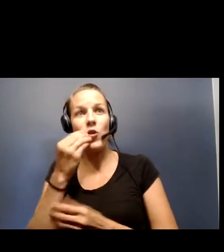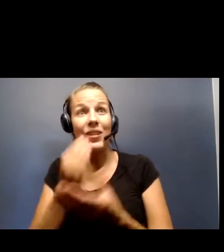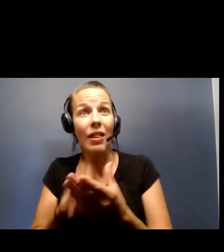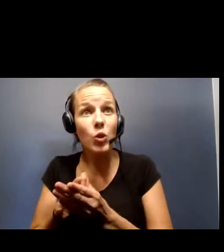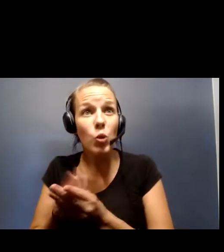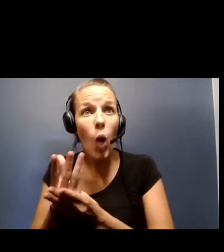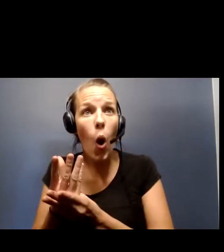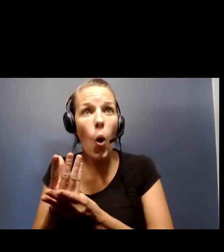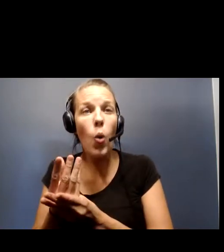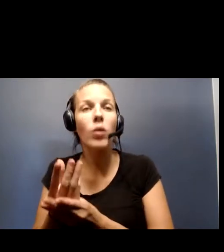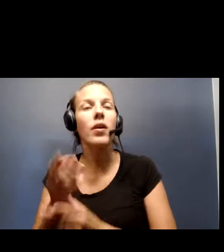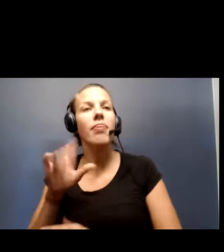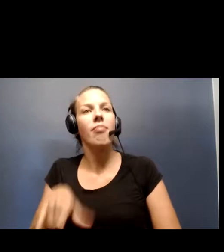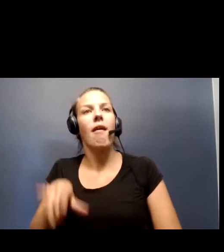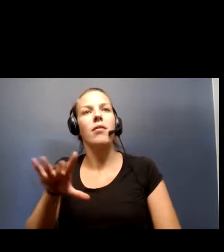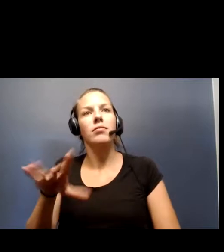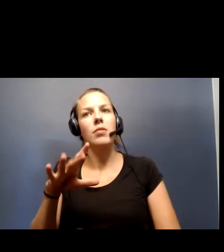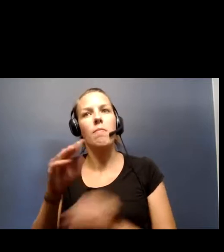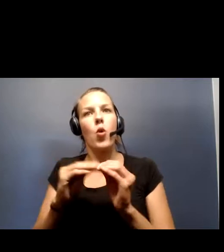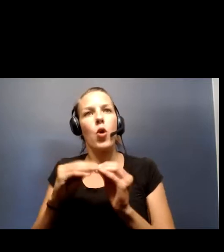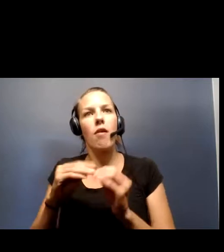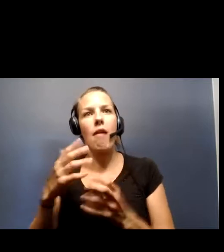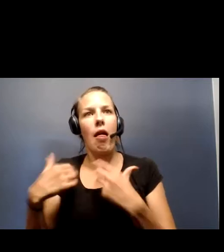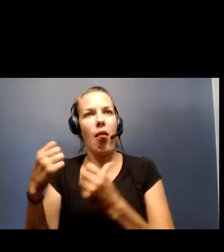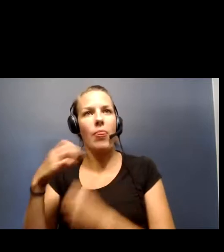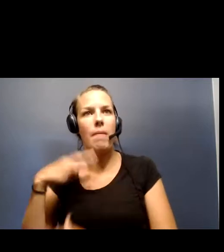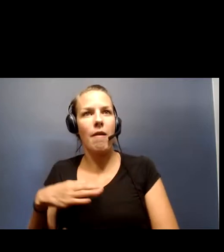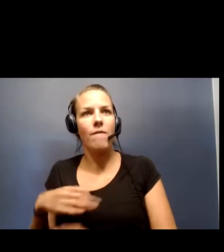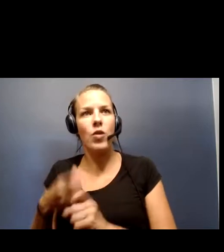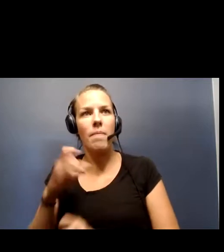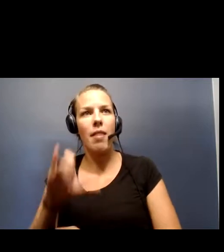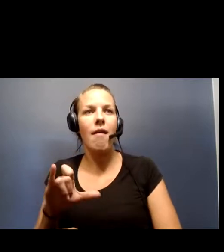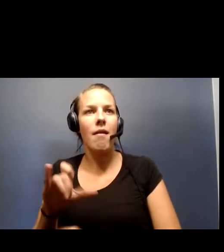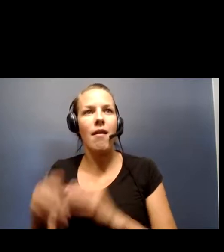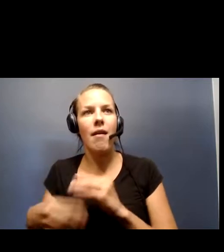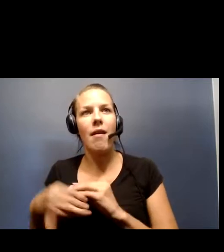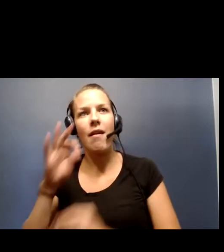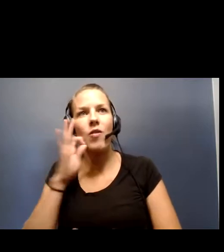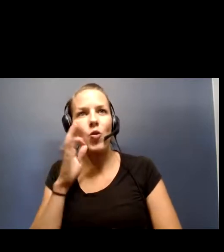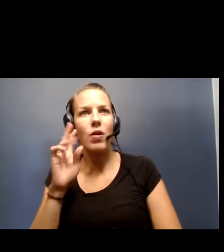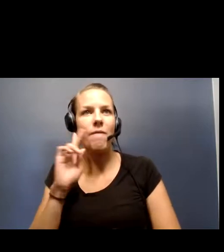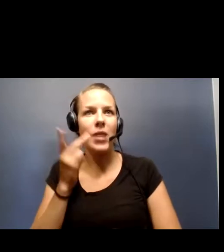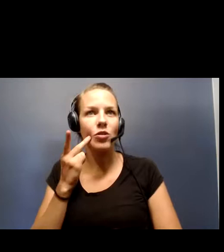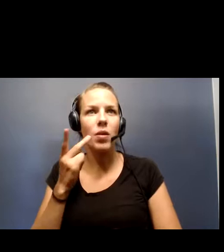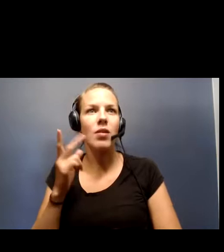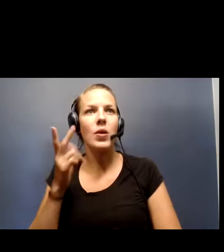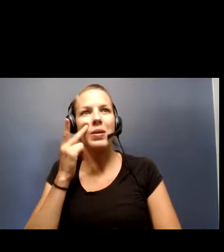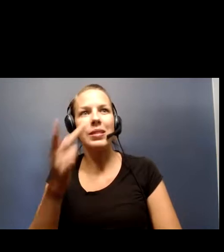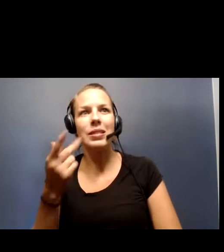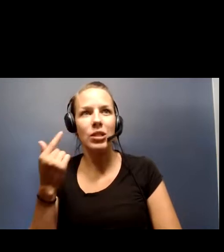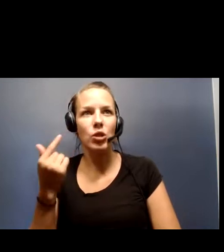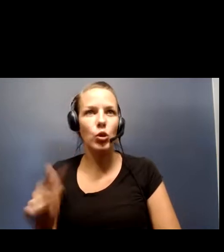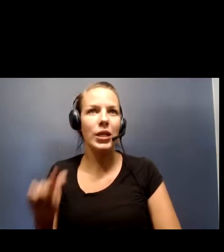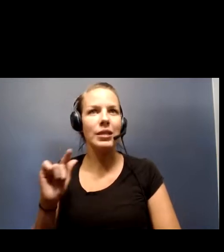actually gather some more health benefits from some of those experiments. Adding fruits, vegetables, leafy greens,